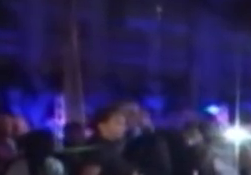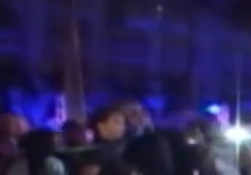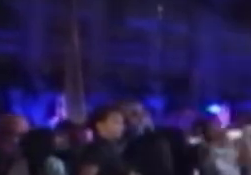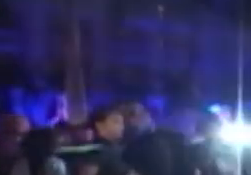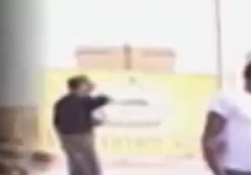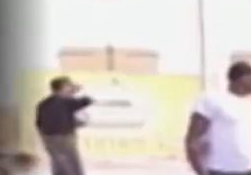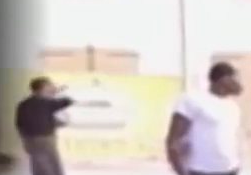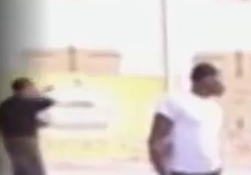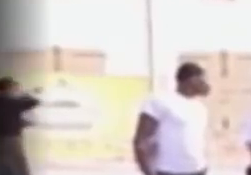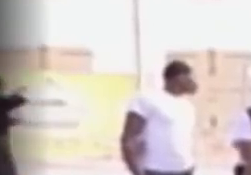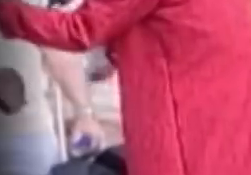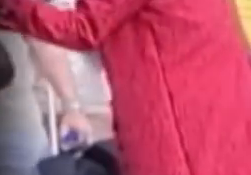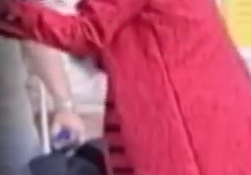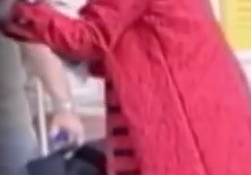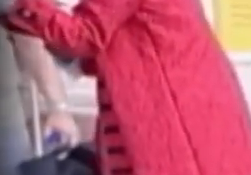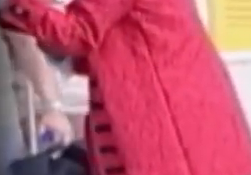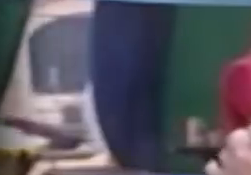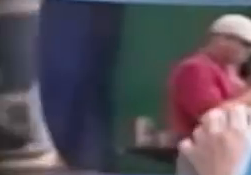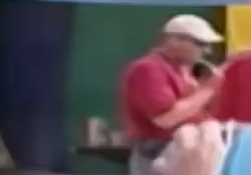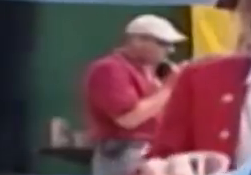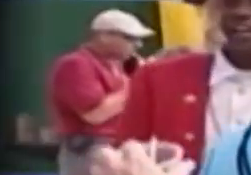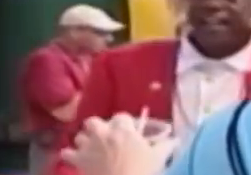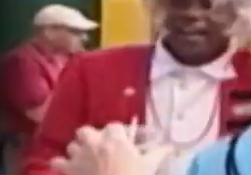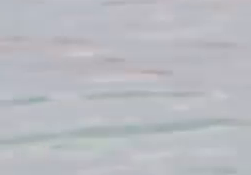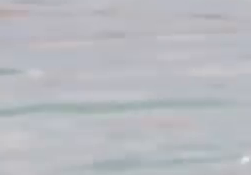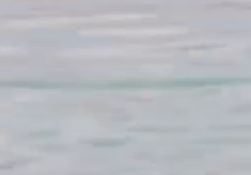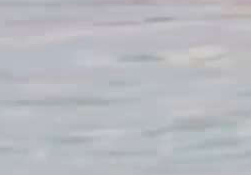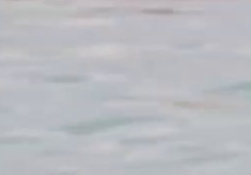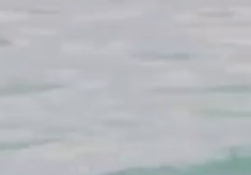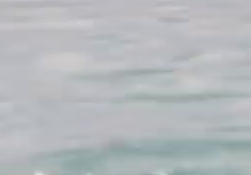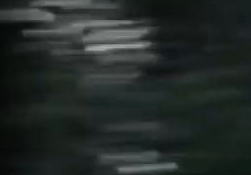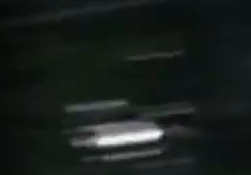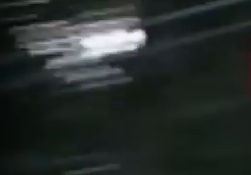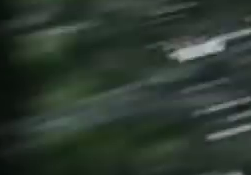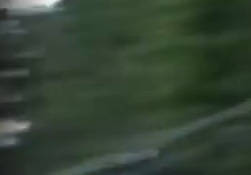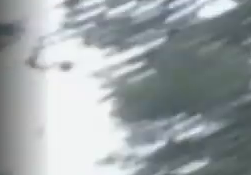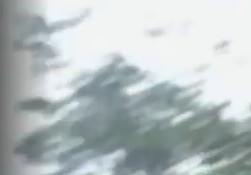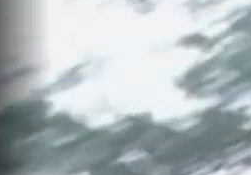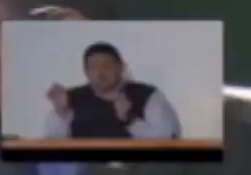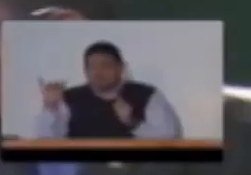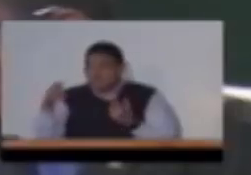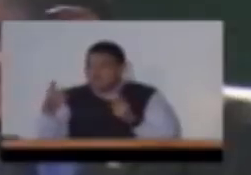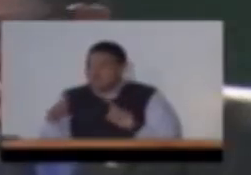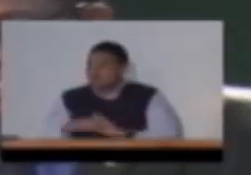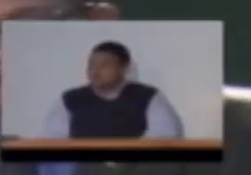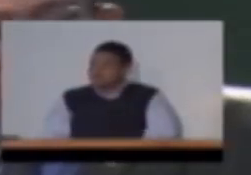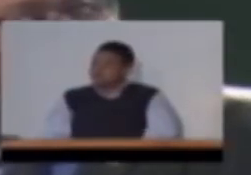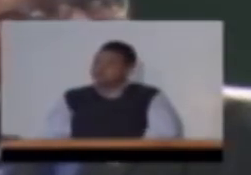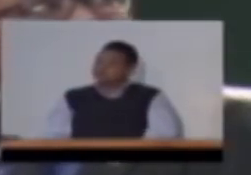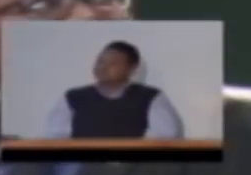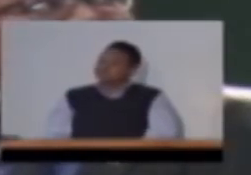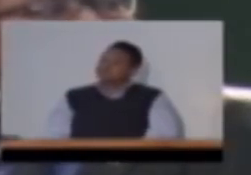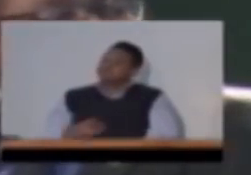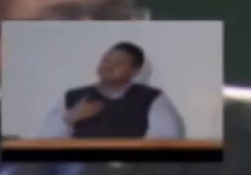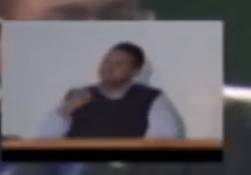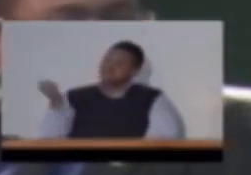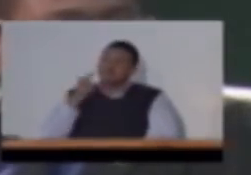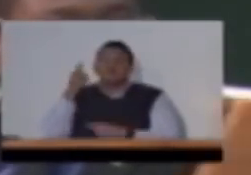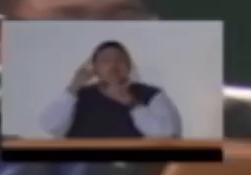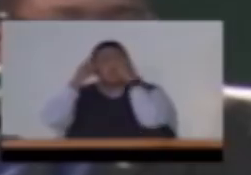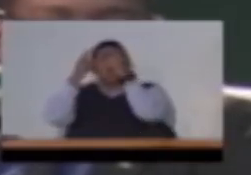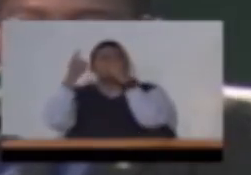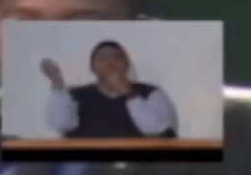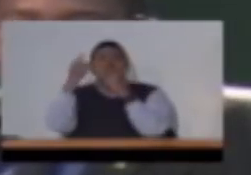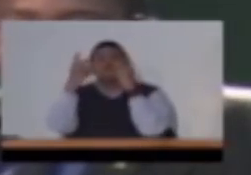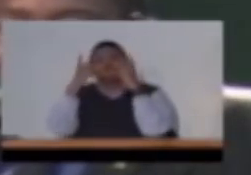a standards document to determine what is served to our visitors as Jamaican entertainment. Our aim is for every visitor who arrives in Jamaica